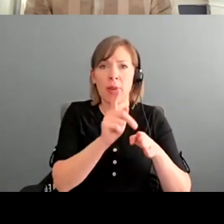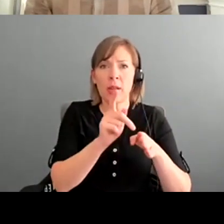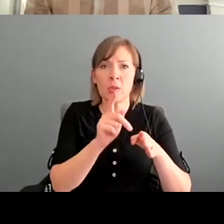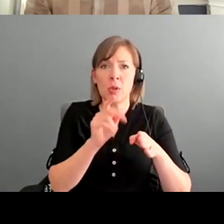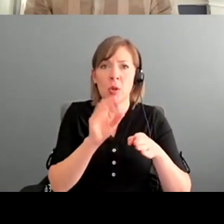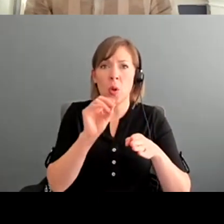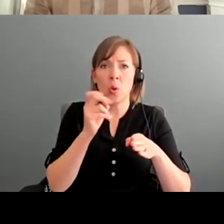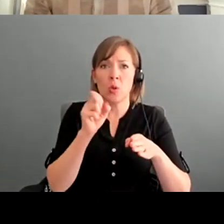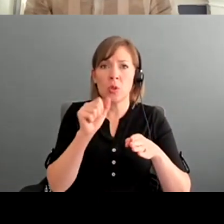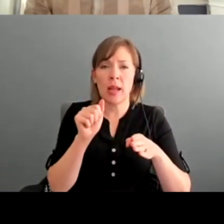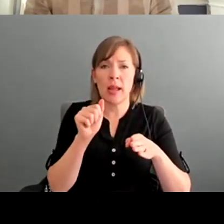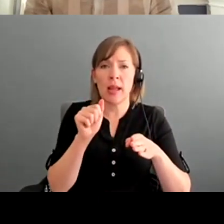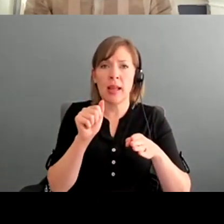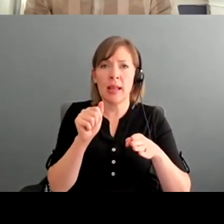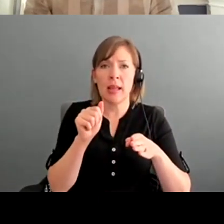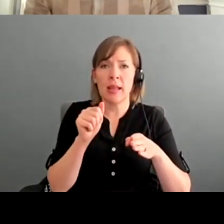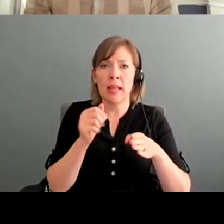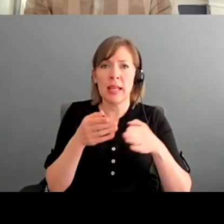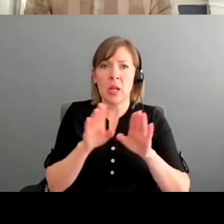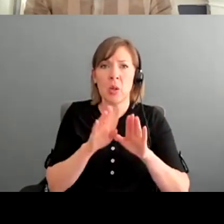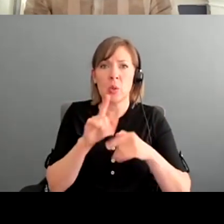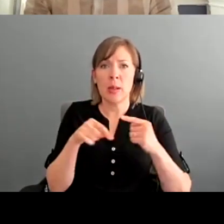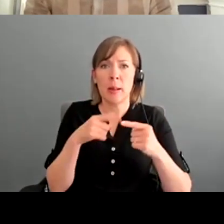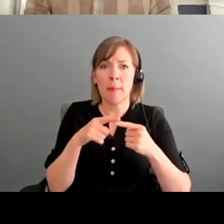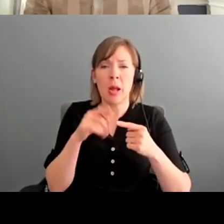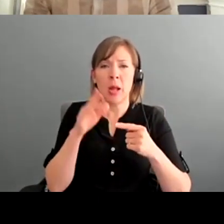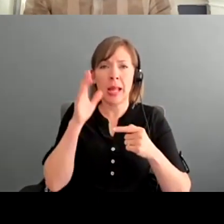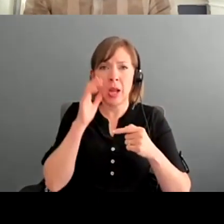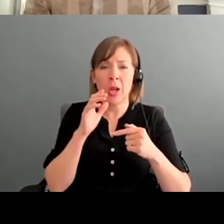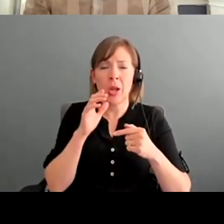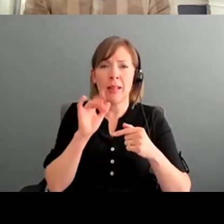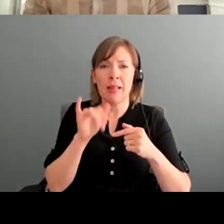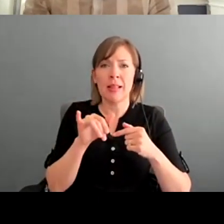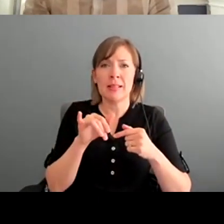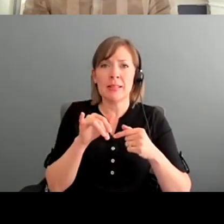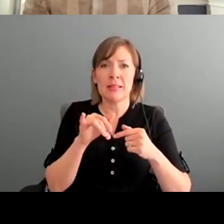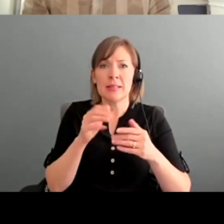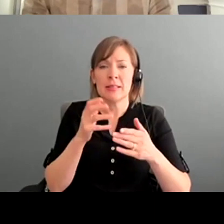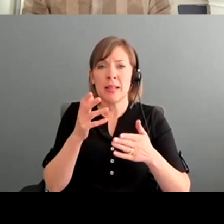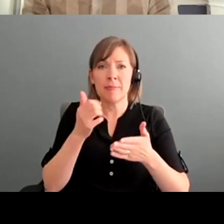Ben-Moshe's conclusion about you hearing these calls for